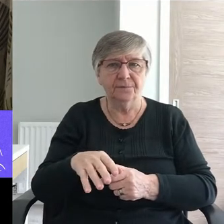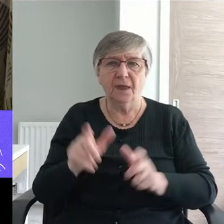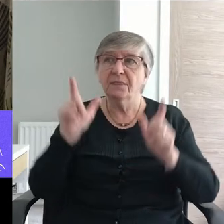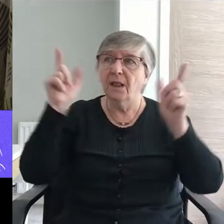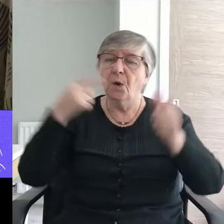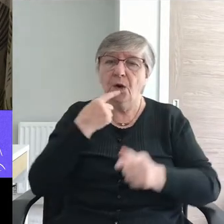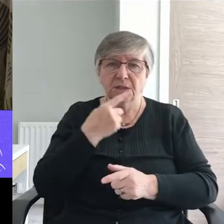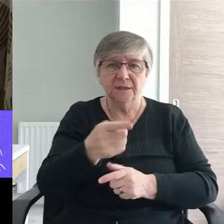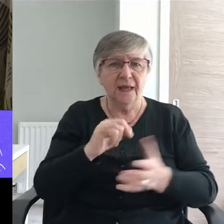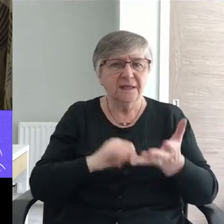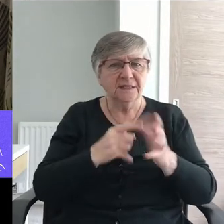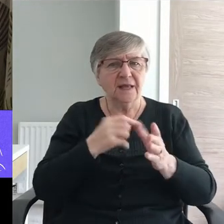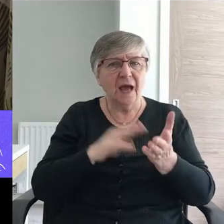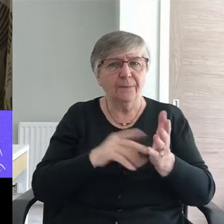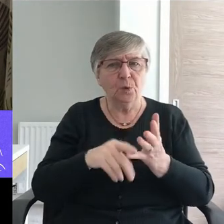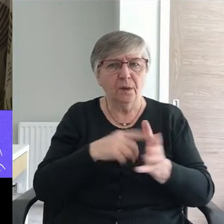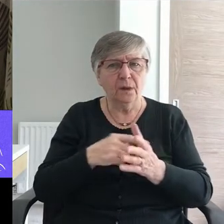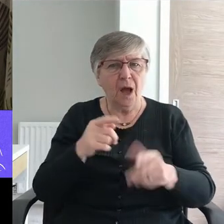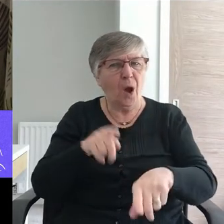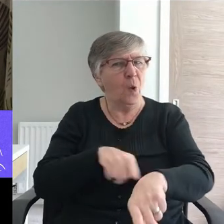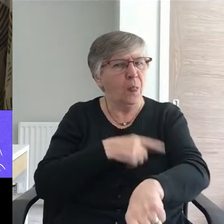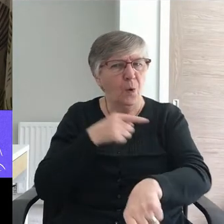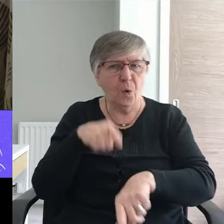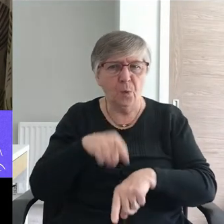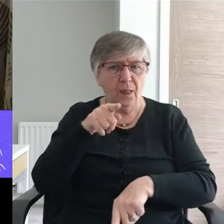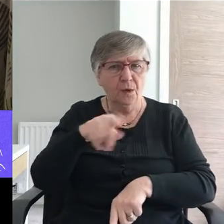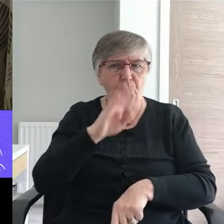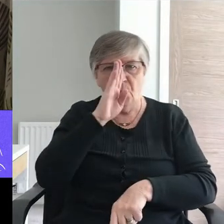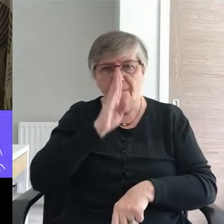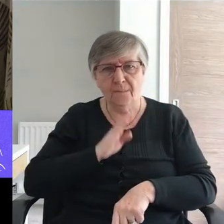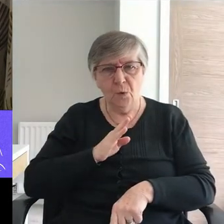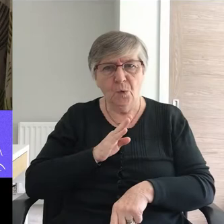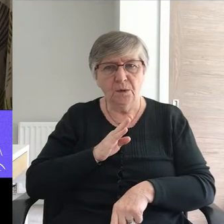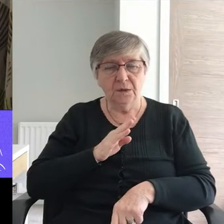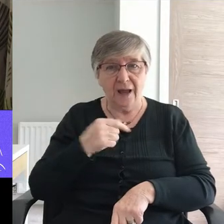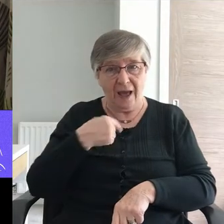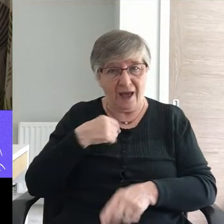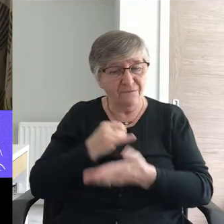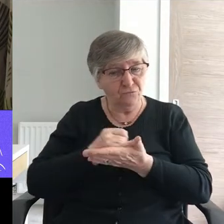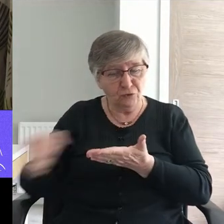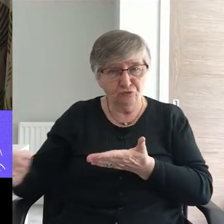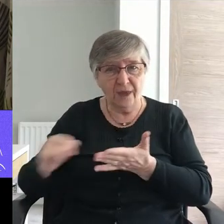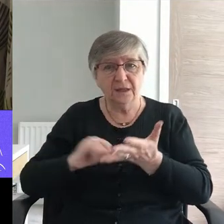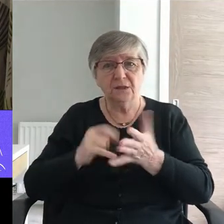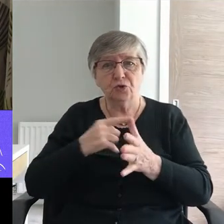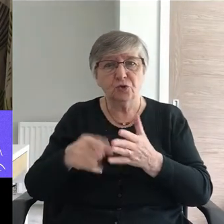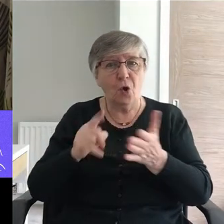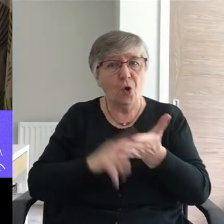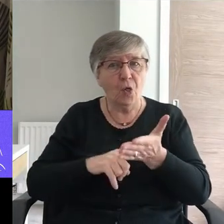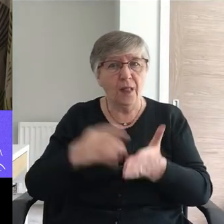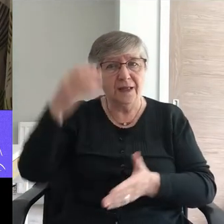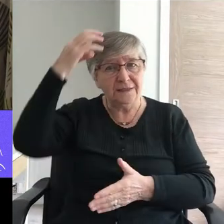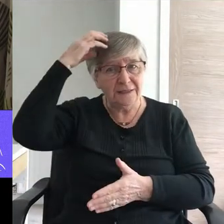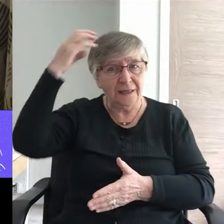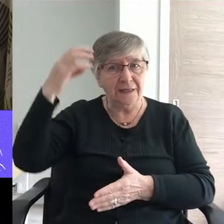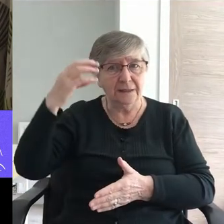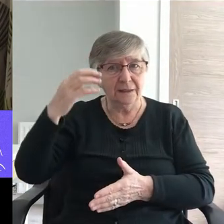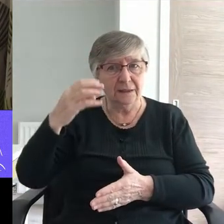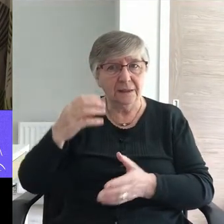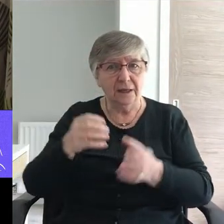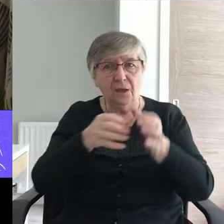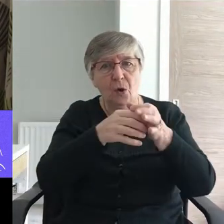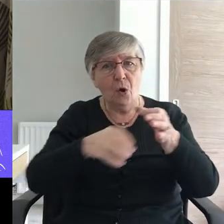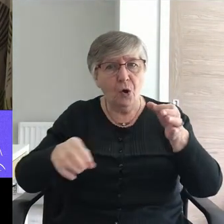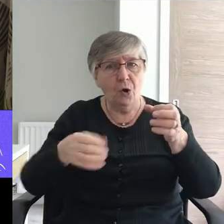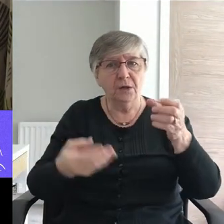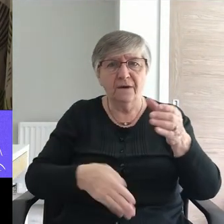The Lord said to Samuel, "How long will you mourn for Saul, since I have rejected him as king over Israel? Fill your horn with